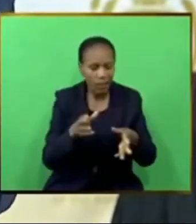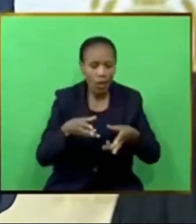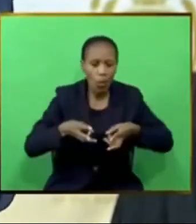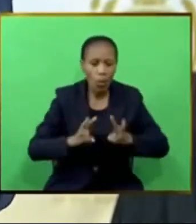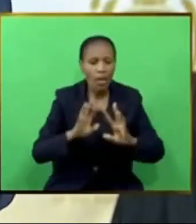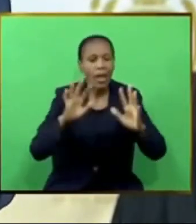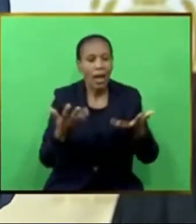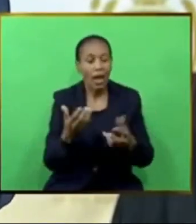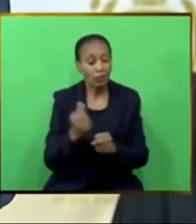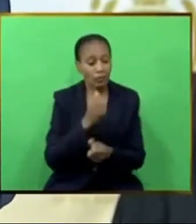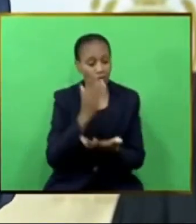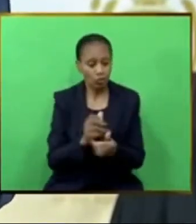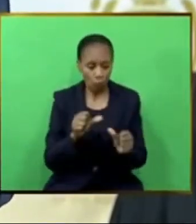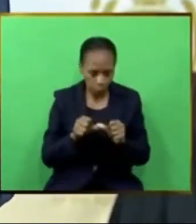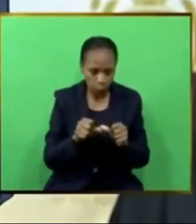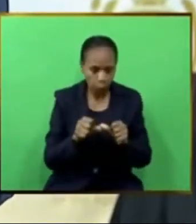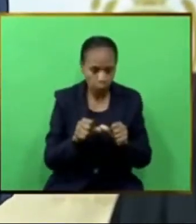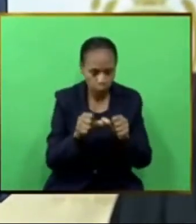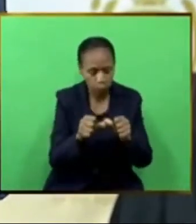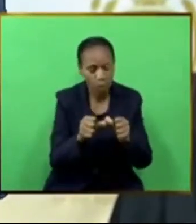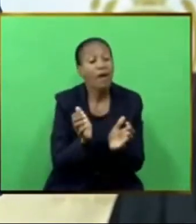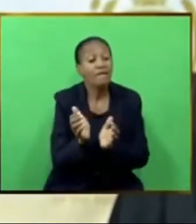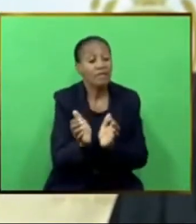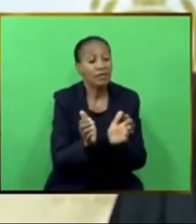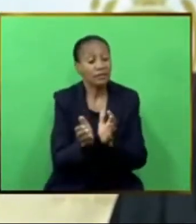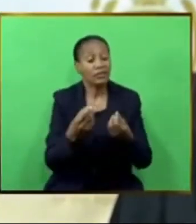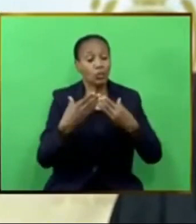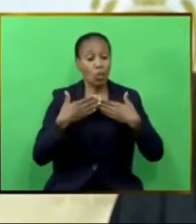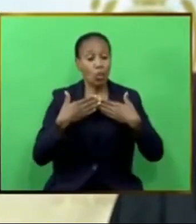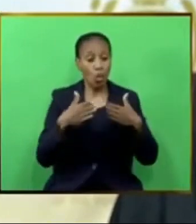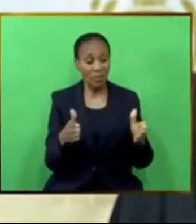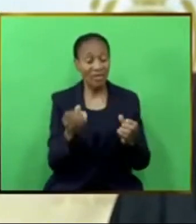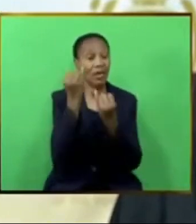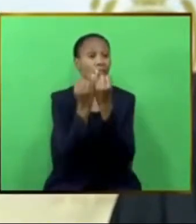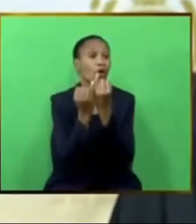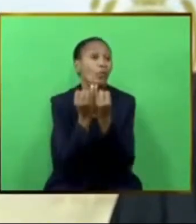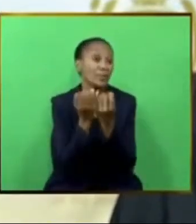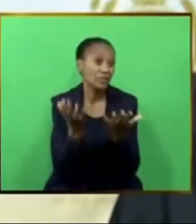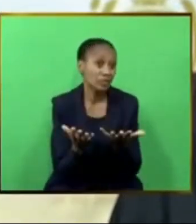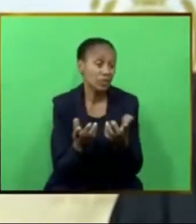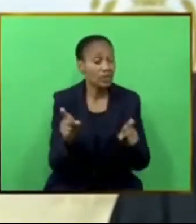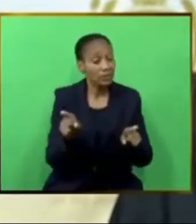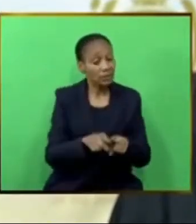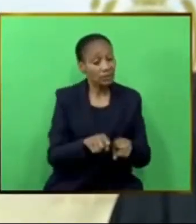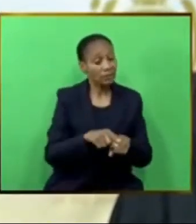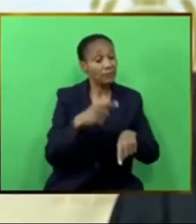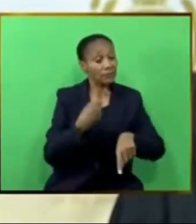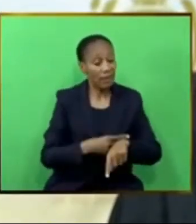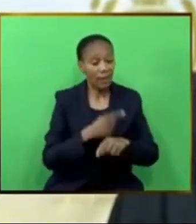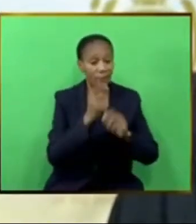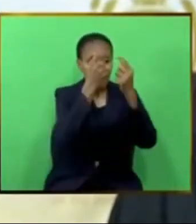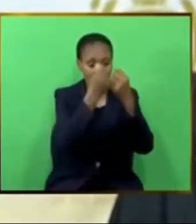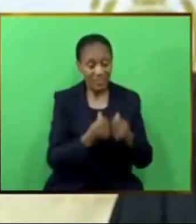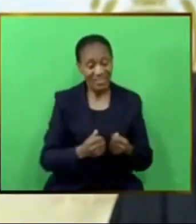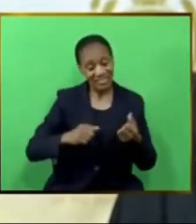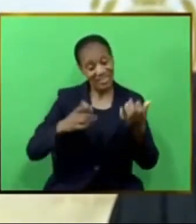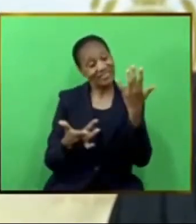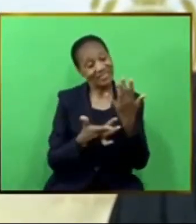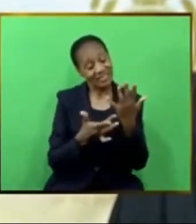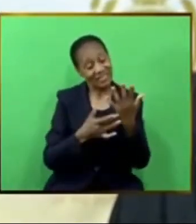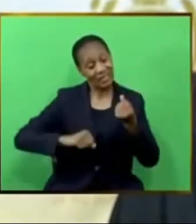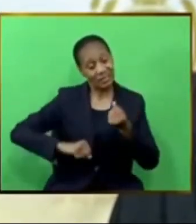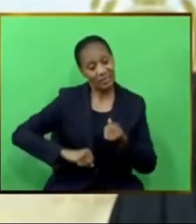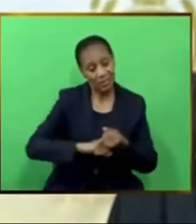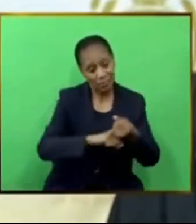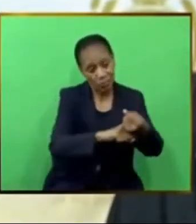enhancing efficiencies, facilitating the introduction of competition, and leveraging financial and technical support of the